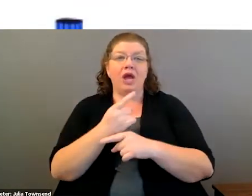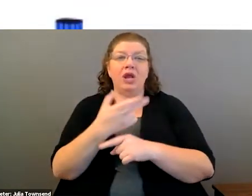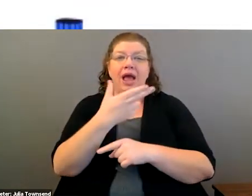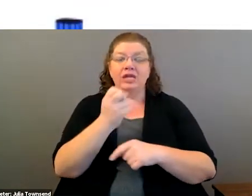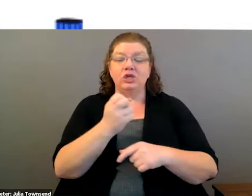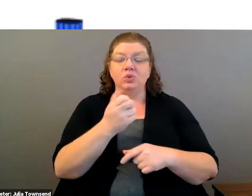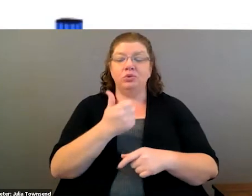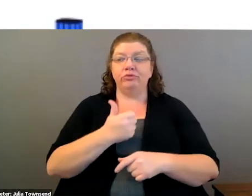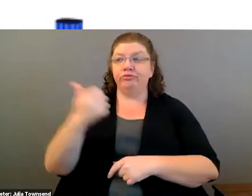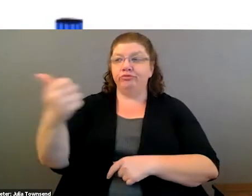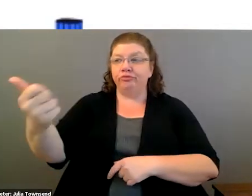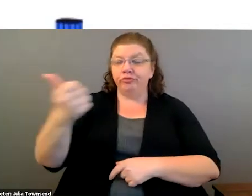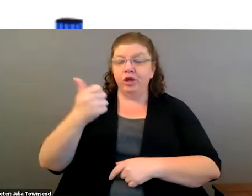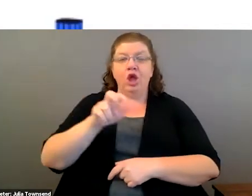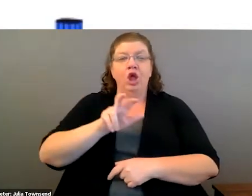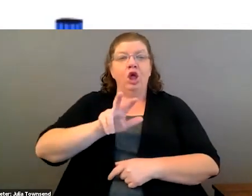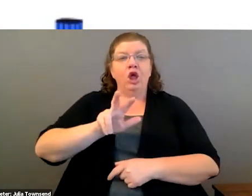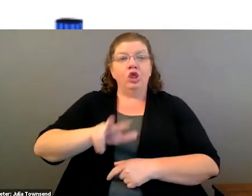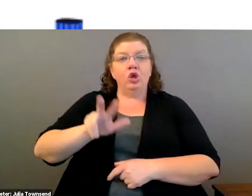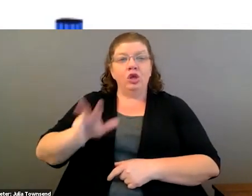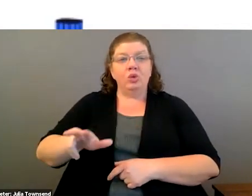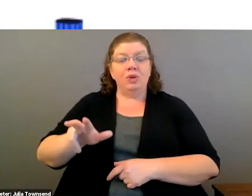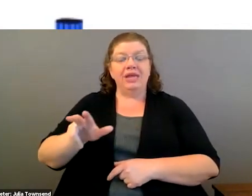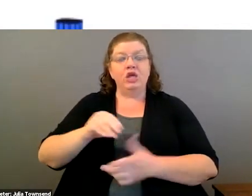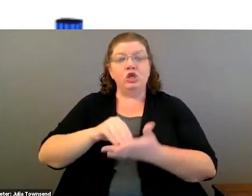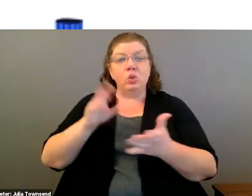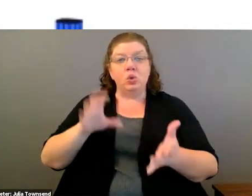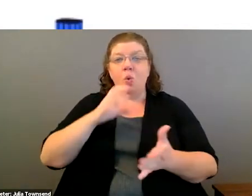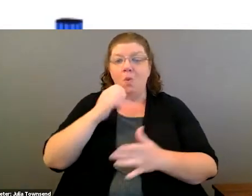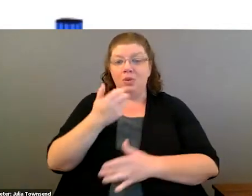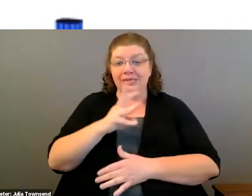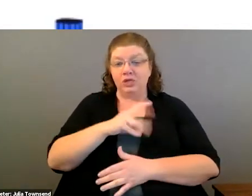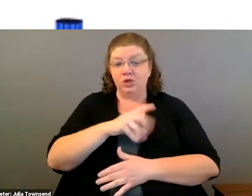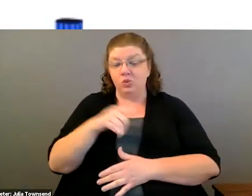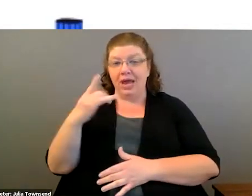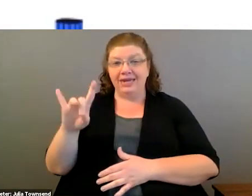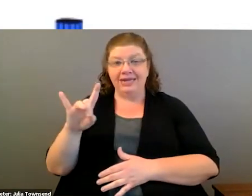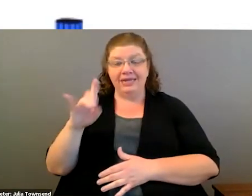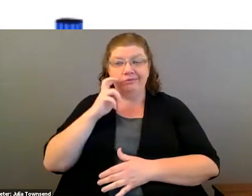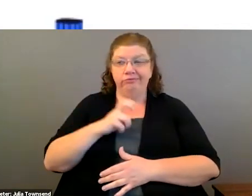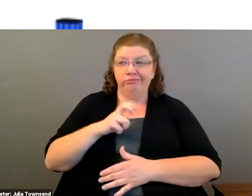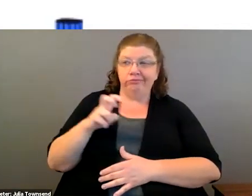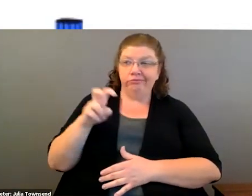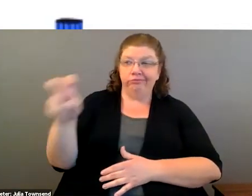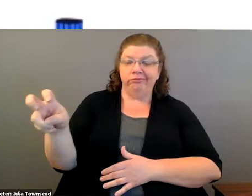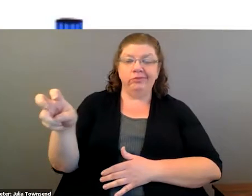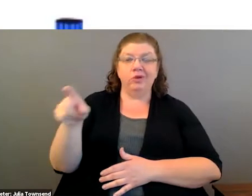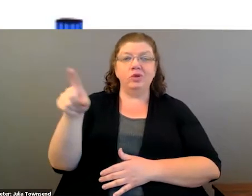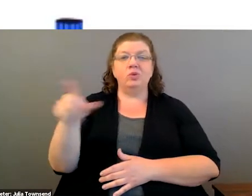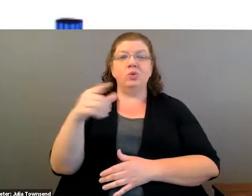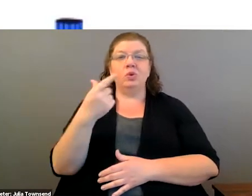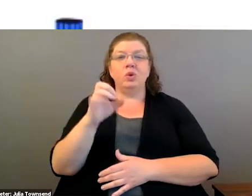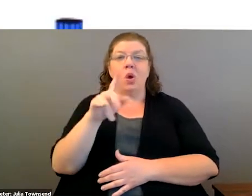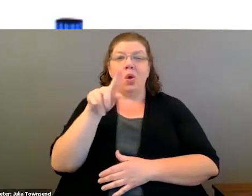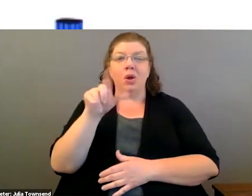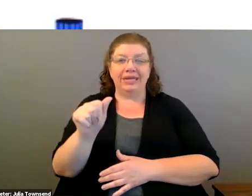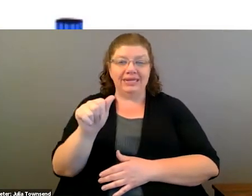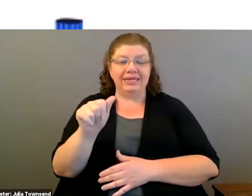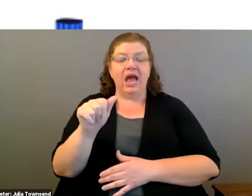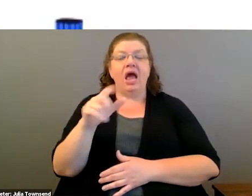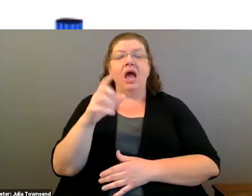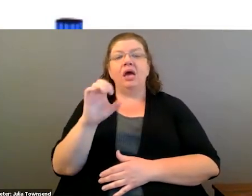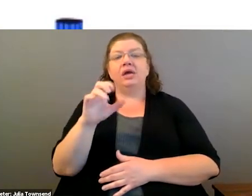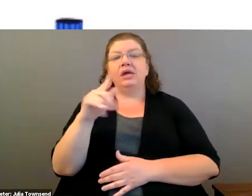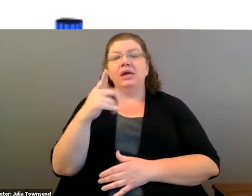transported 33 16 to 18-year-olds on field trips to Goleta Cottage Hospital for